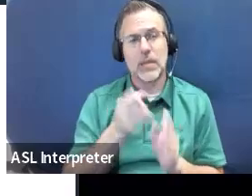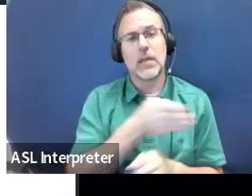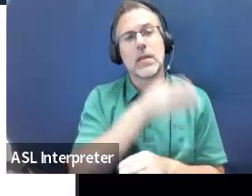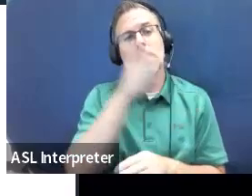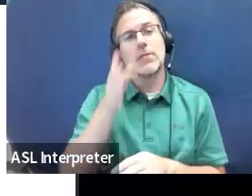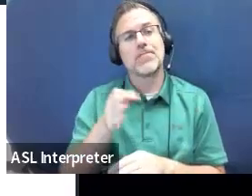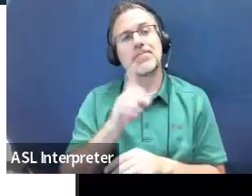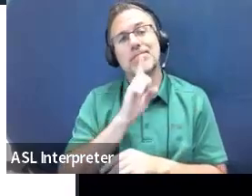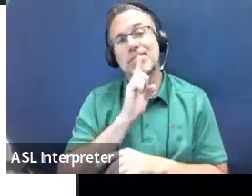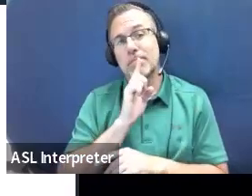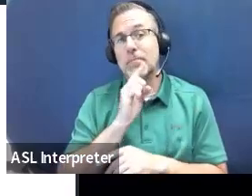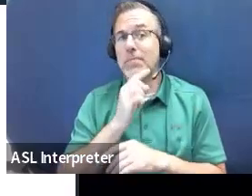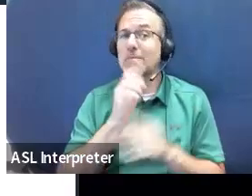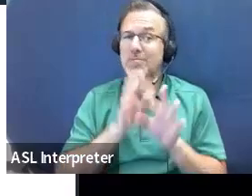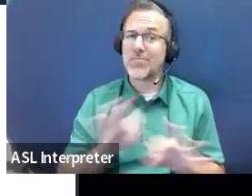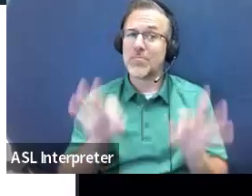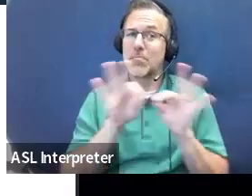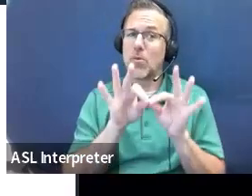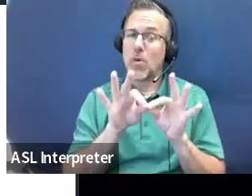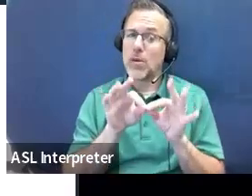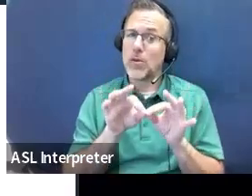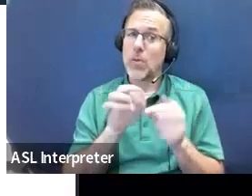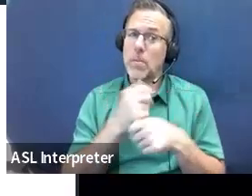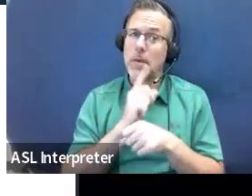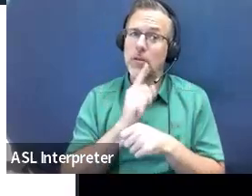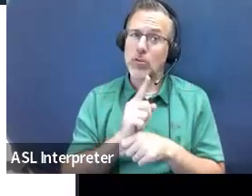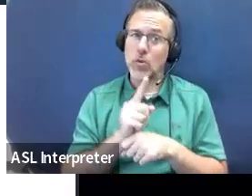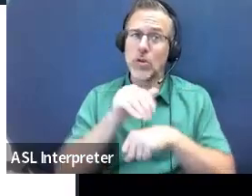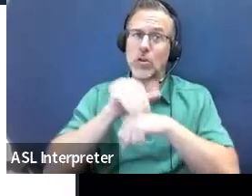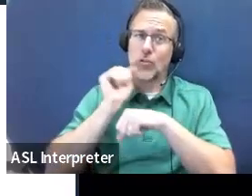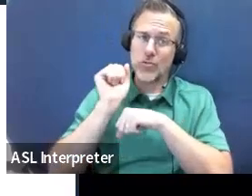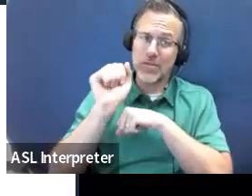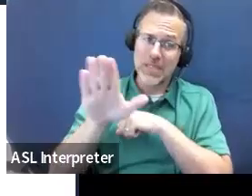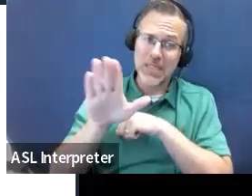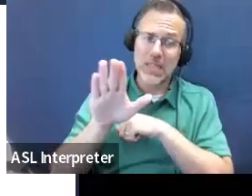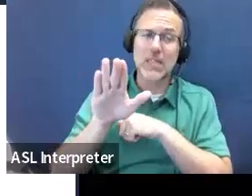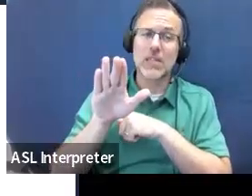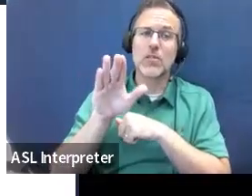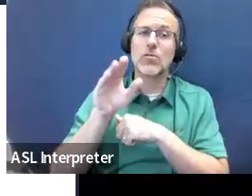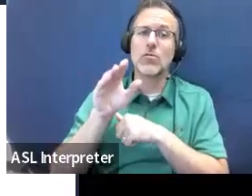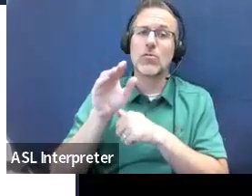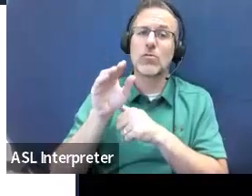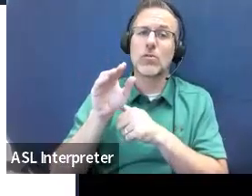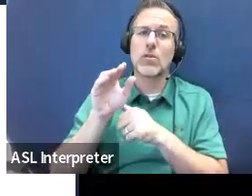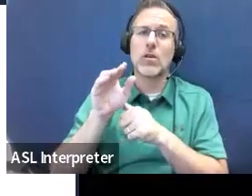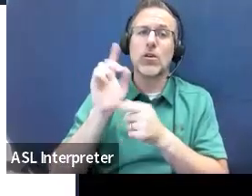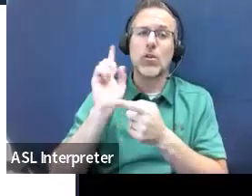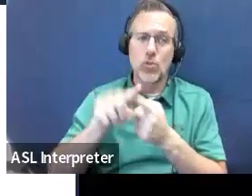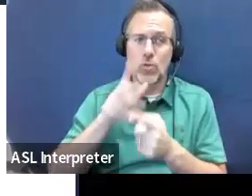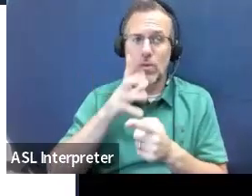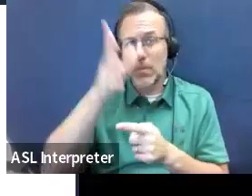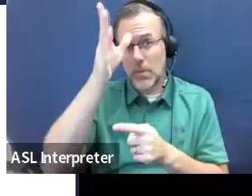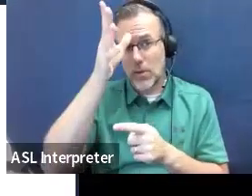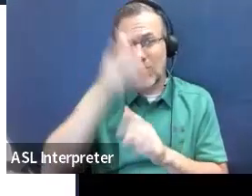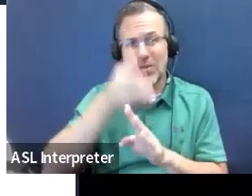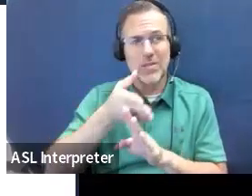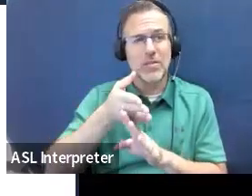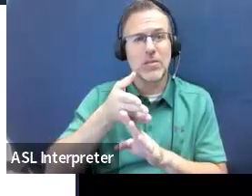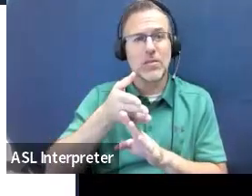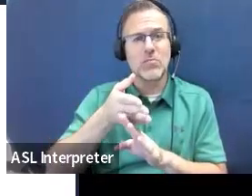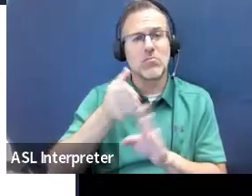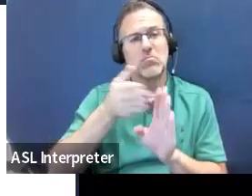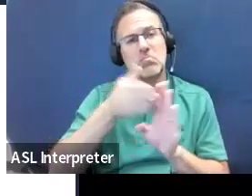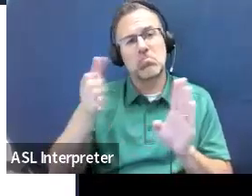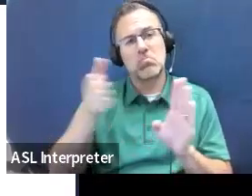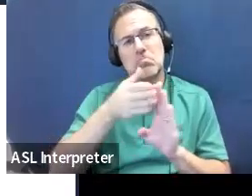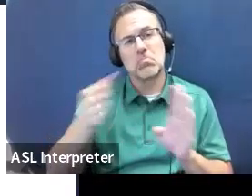that IEP home, a copy, home to the parents within 21 school days. So that